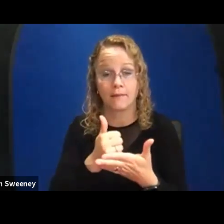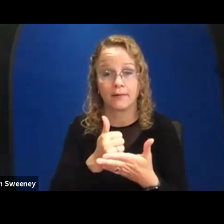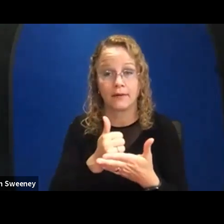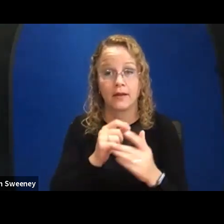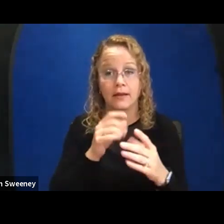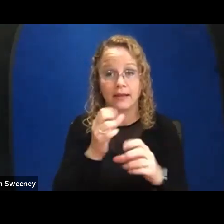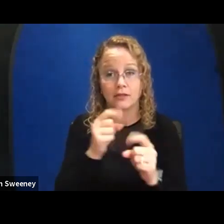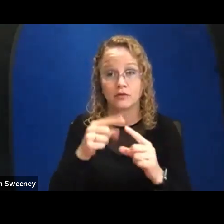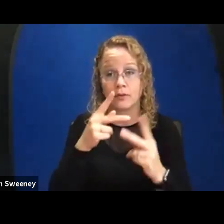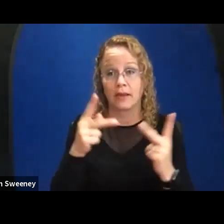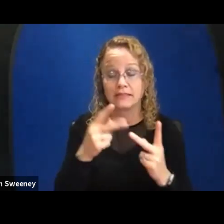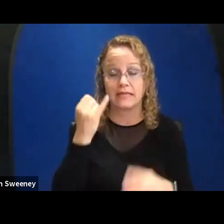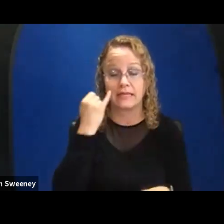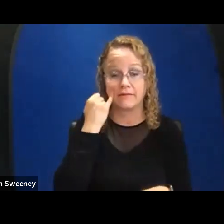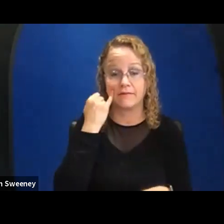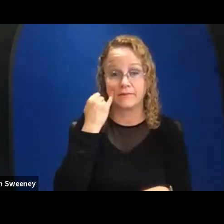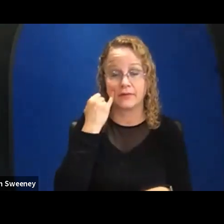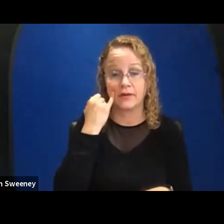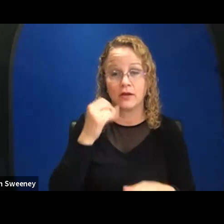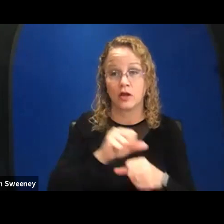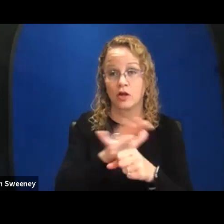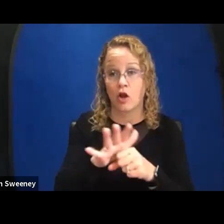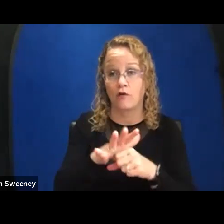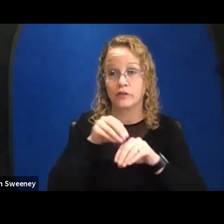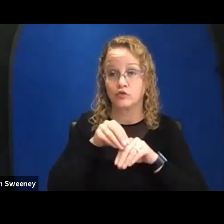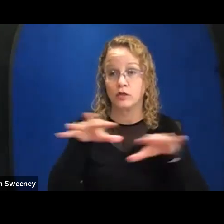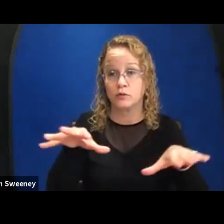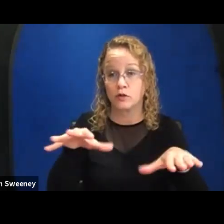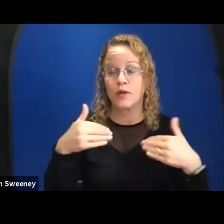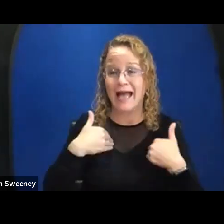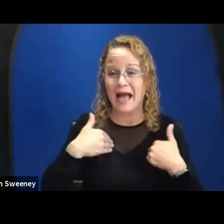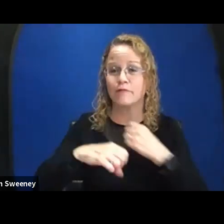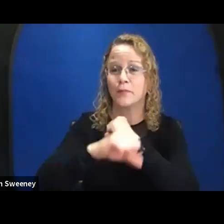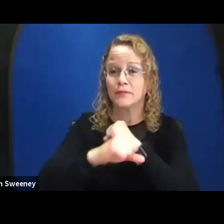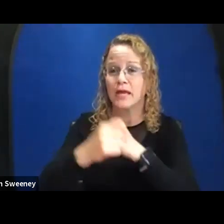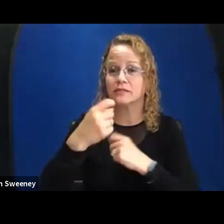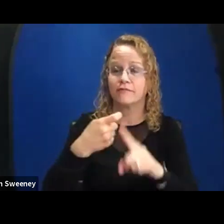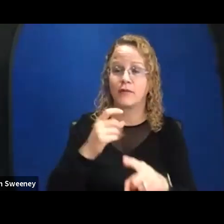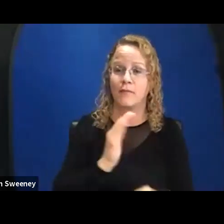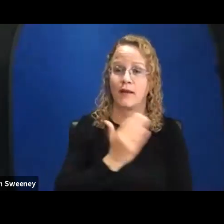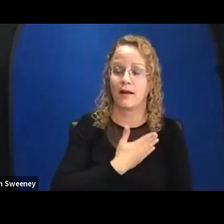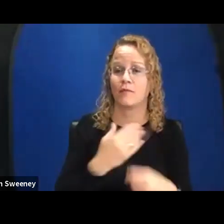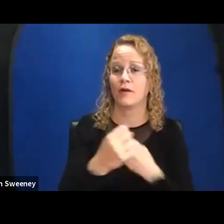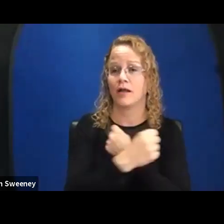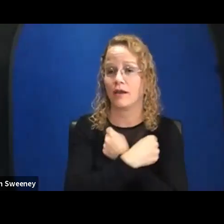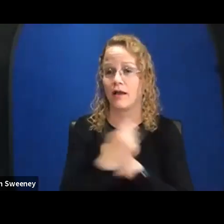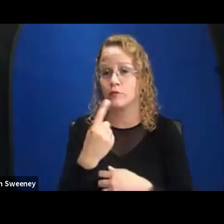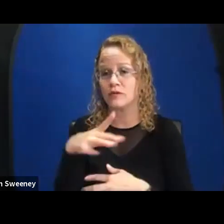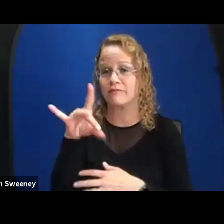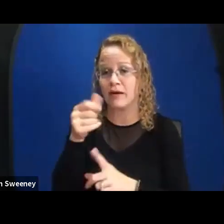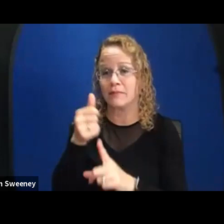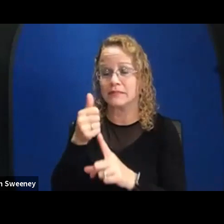if COVID is transmitted, then we have protection from our loved ones finding themselves on a vent in an ICU.